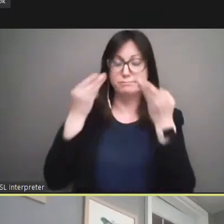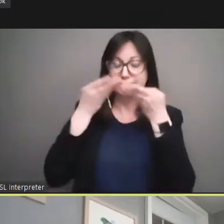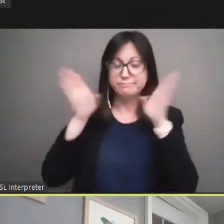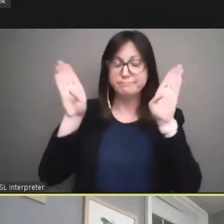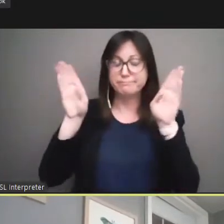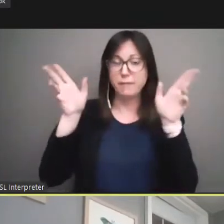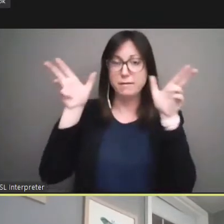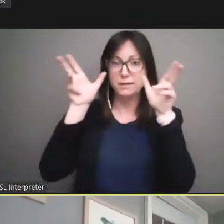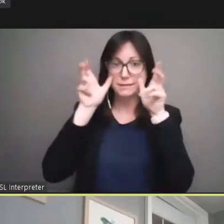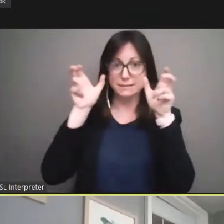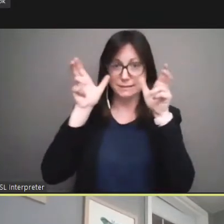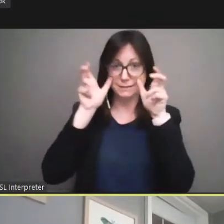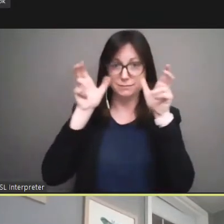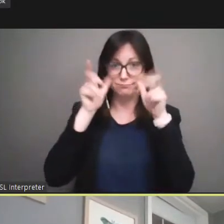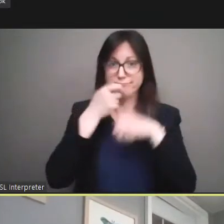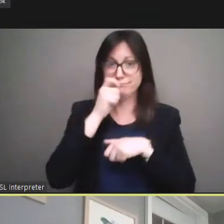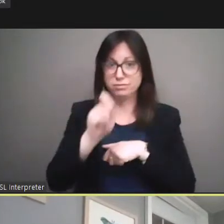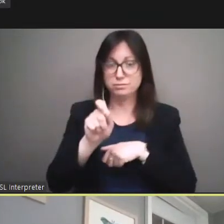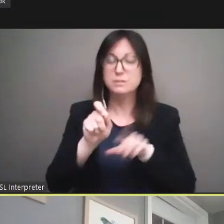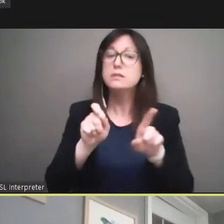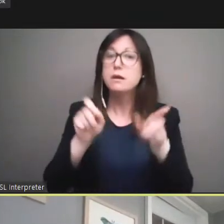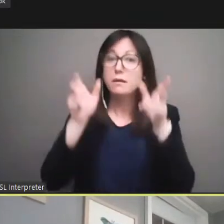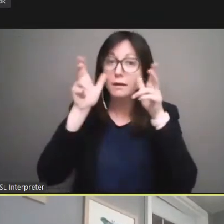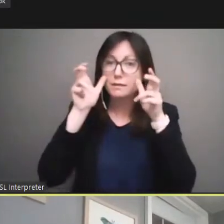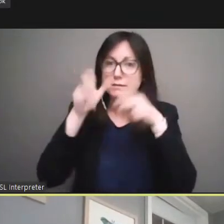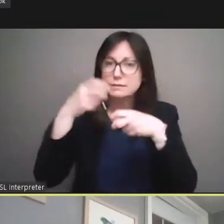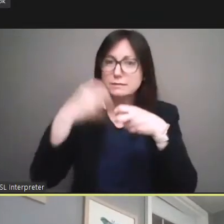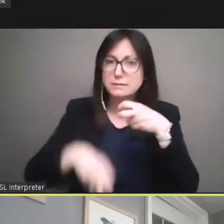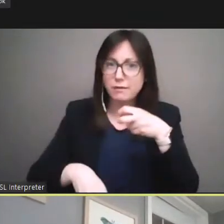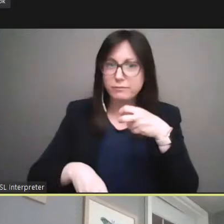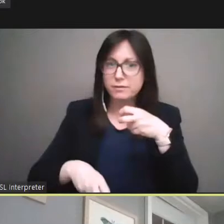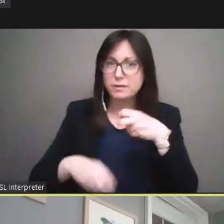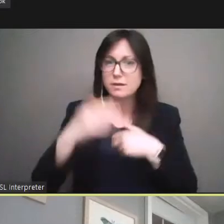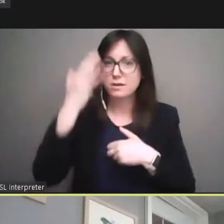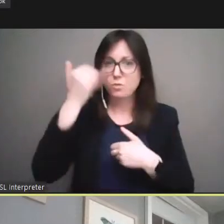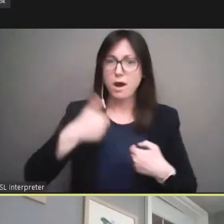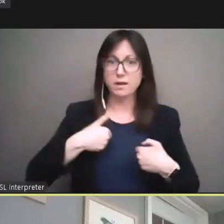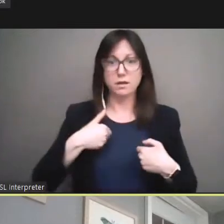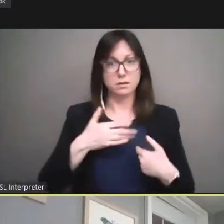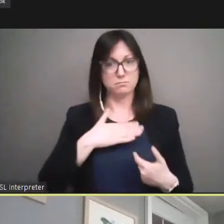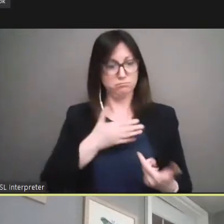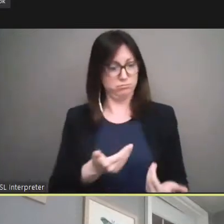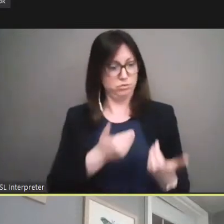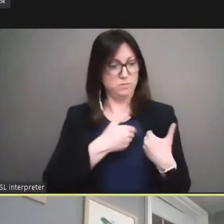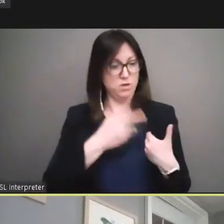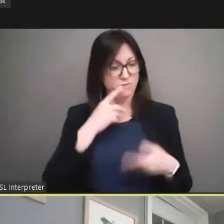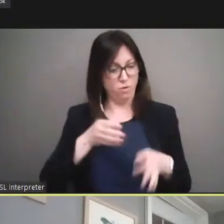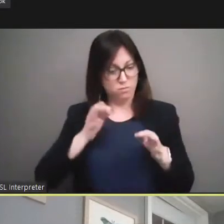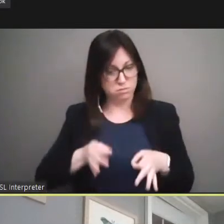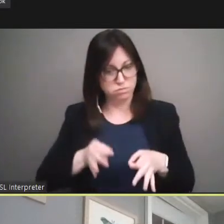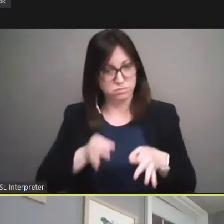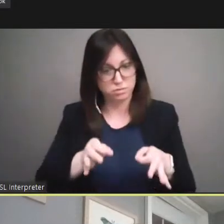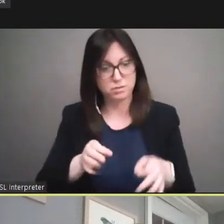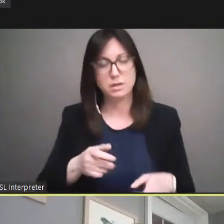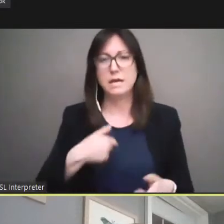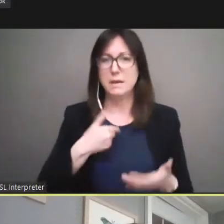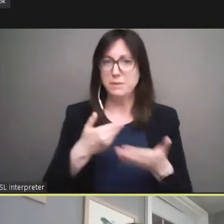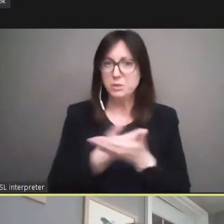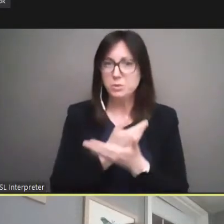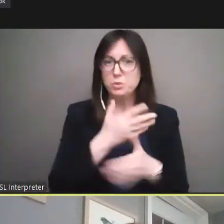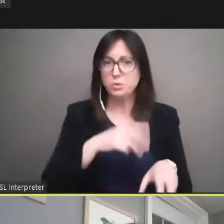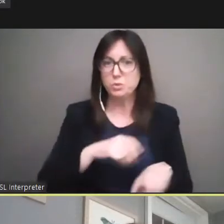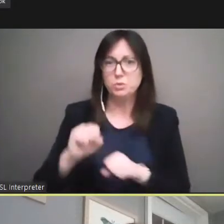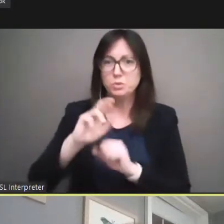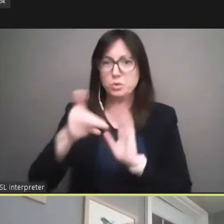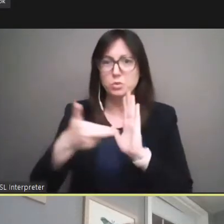really, really hard thing to do, especially if you are that person who is a decision maker, if you are that new person kind of fulfilling that role that